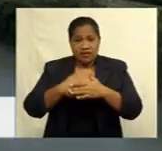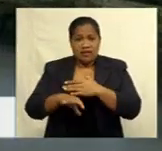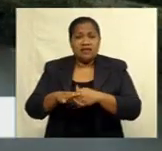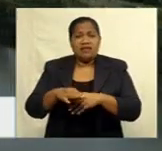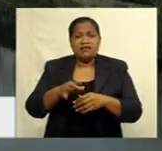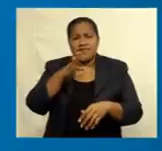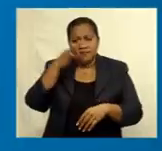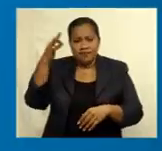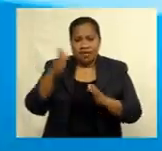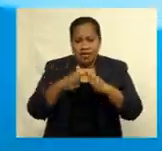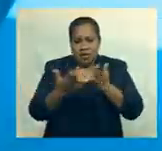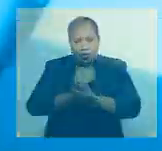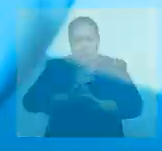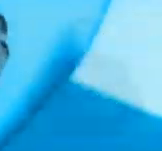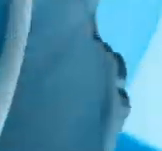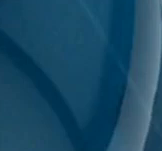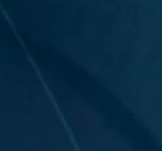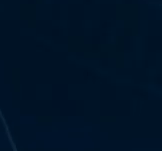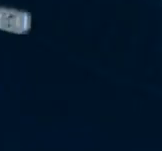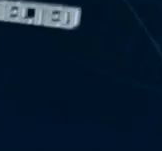alert.